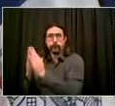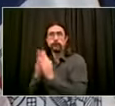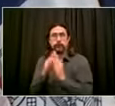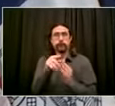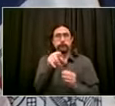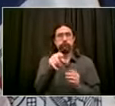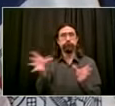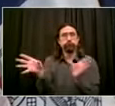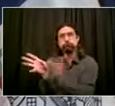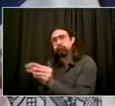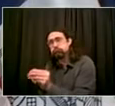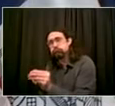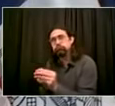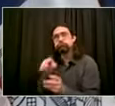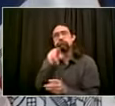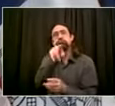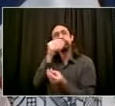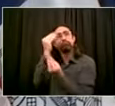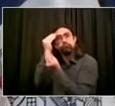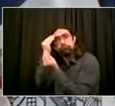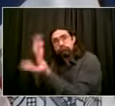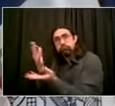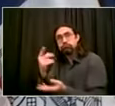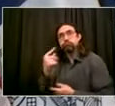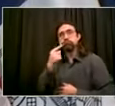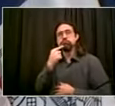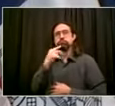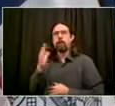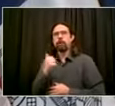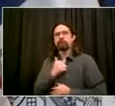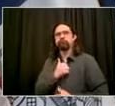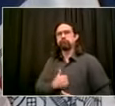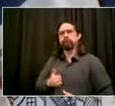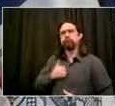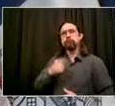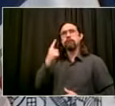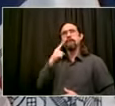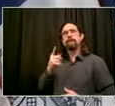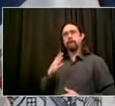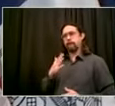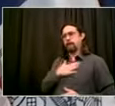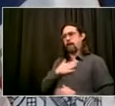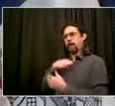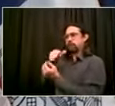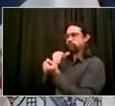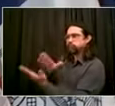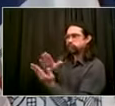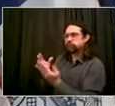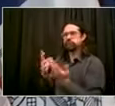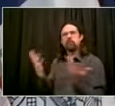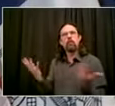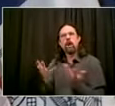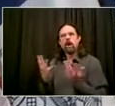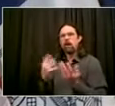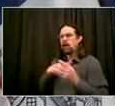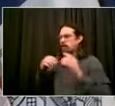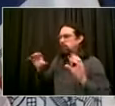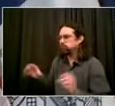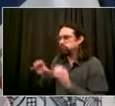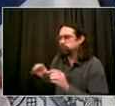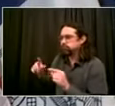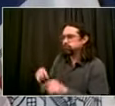to see if you can expand on that, whether you think that the community and